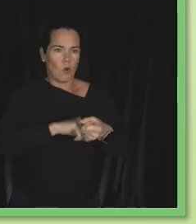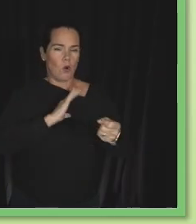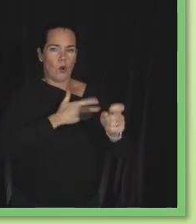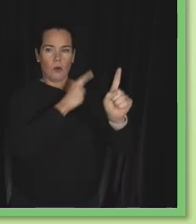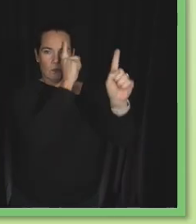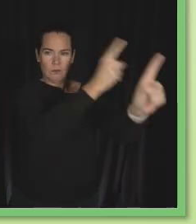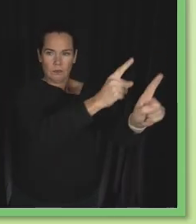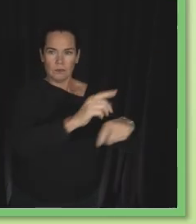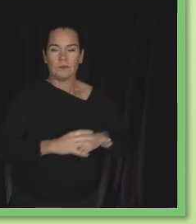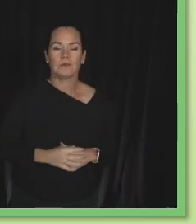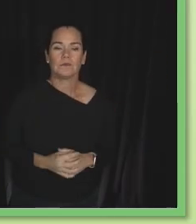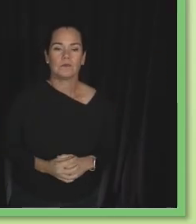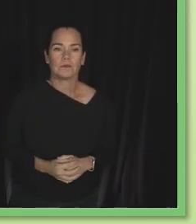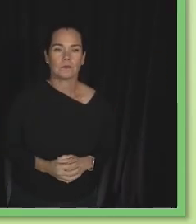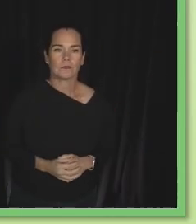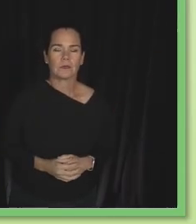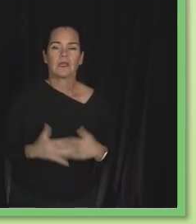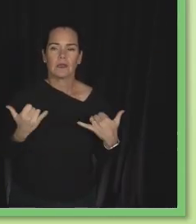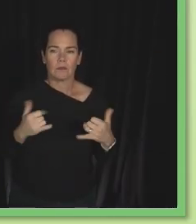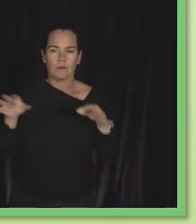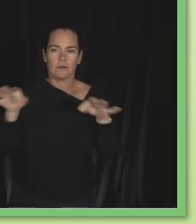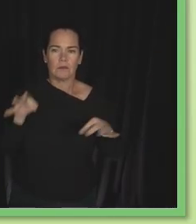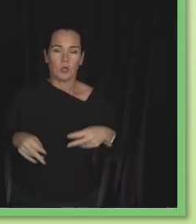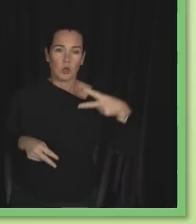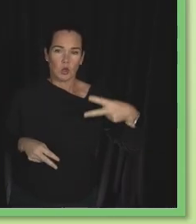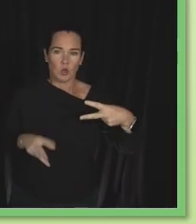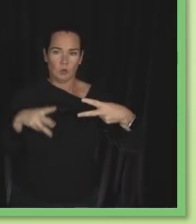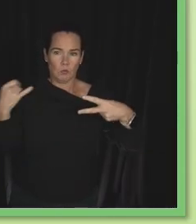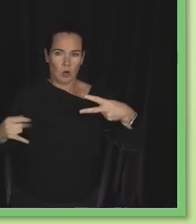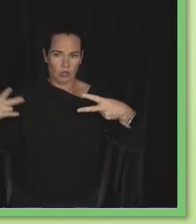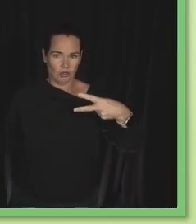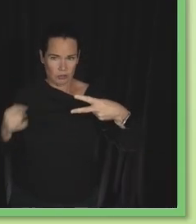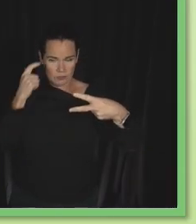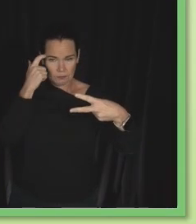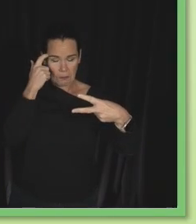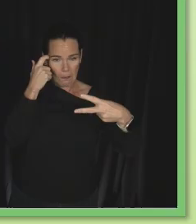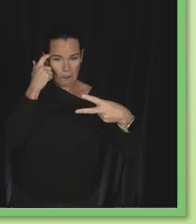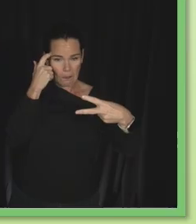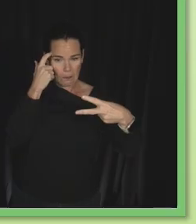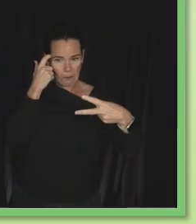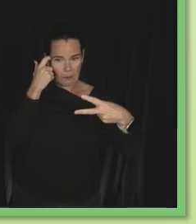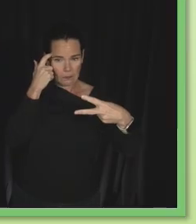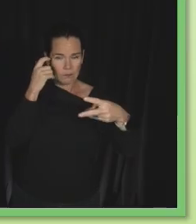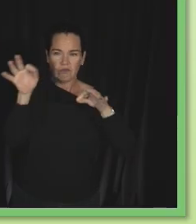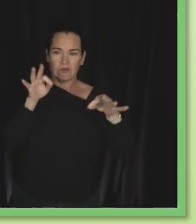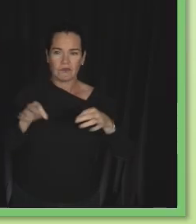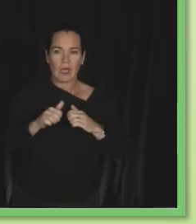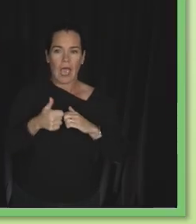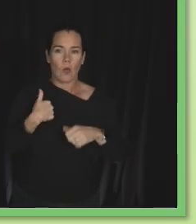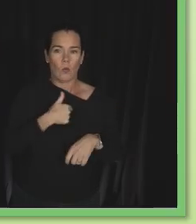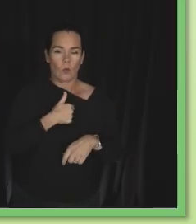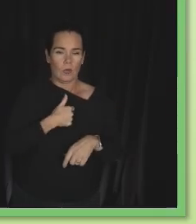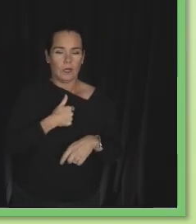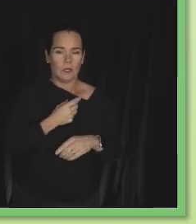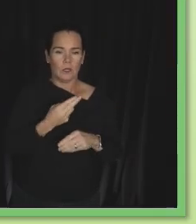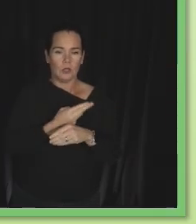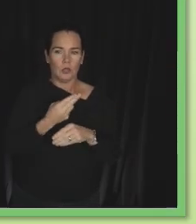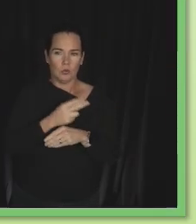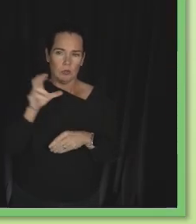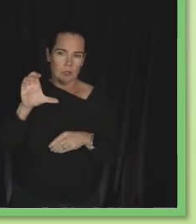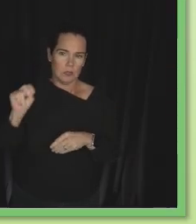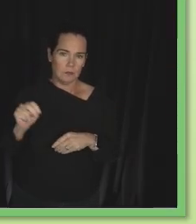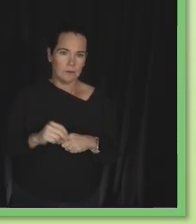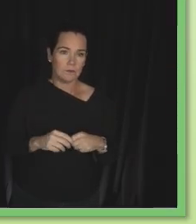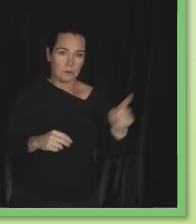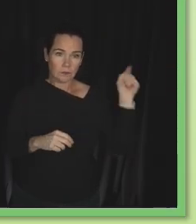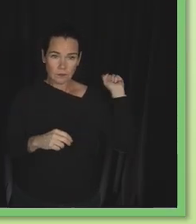here, I want to talk about two projects, concrete, just to tell you how UN has been using a cloud native. So